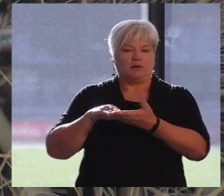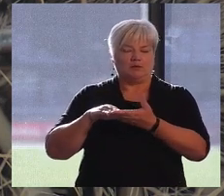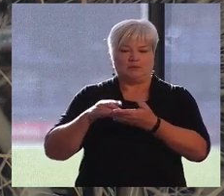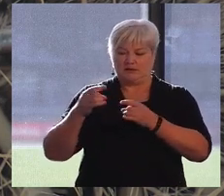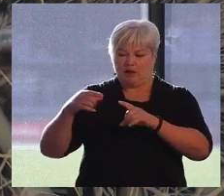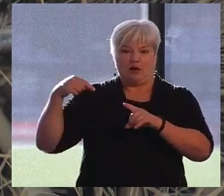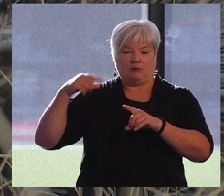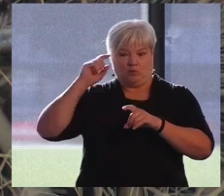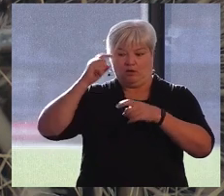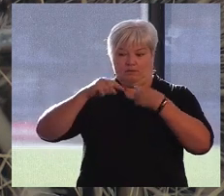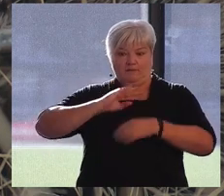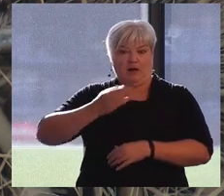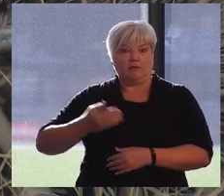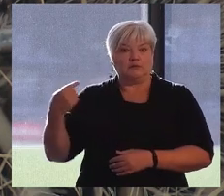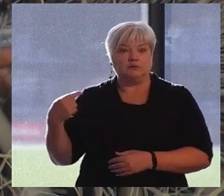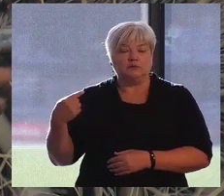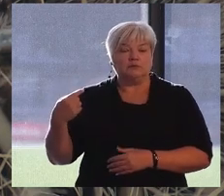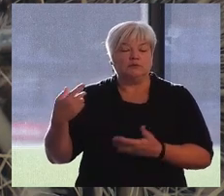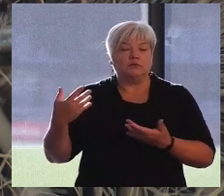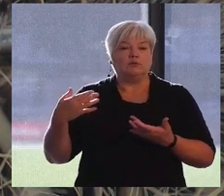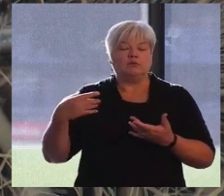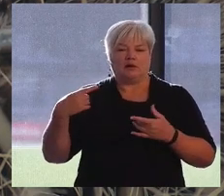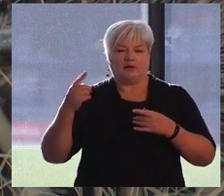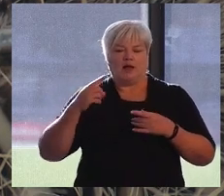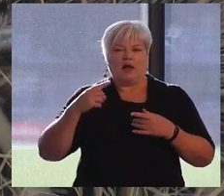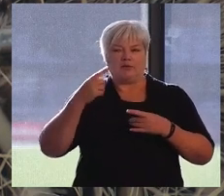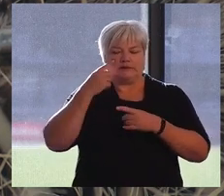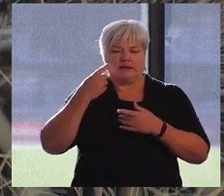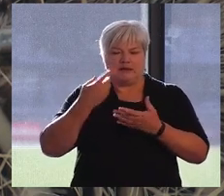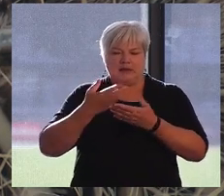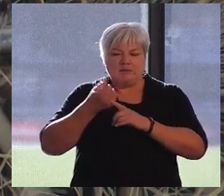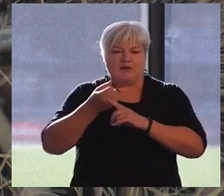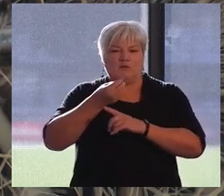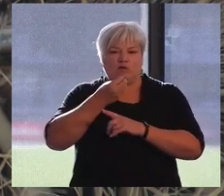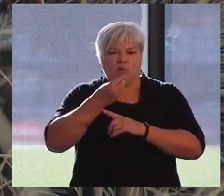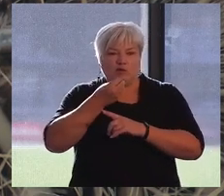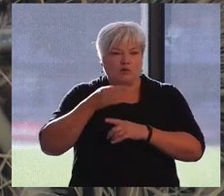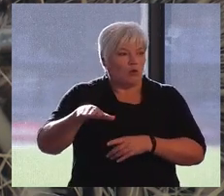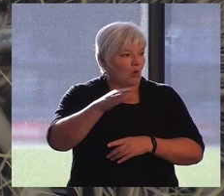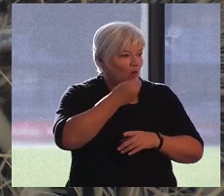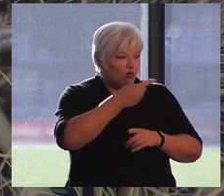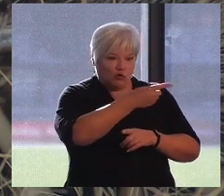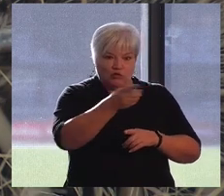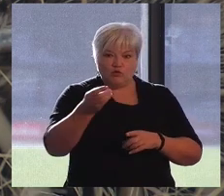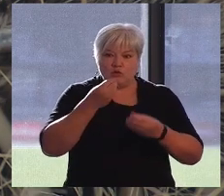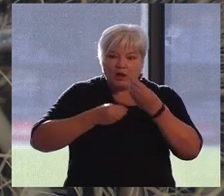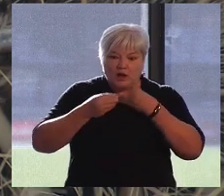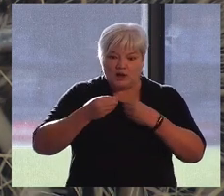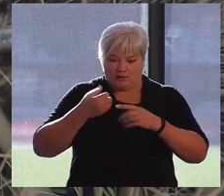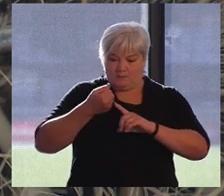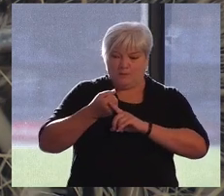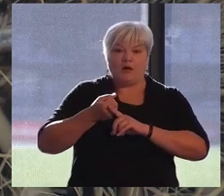doing to farmers. And then, of course, we realised what it's doing to food. And every single food that you have eaten this morning will be affected by climate